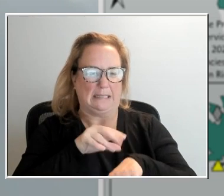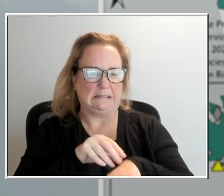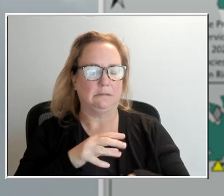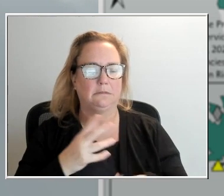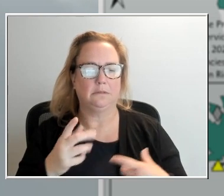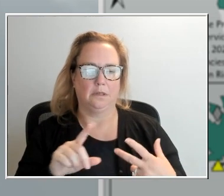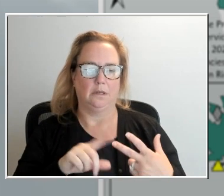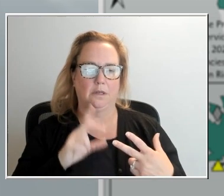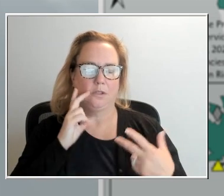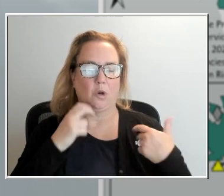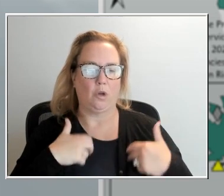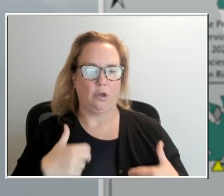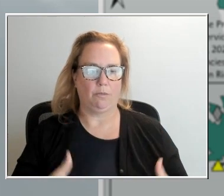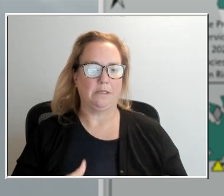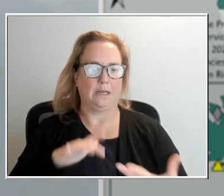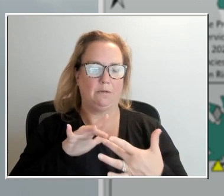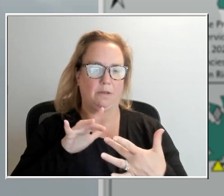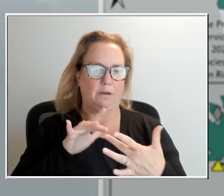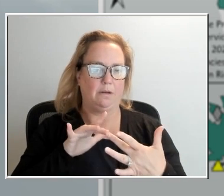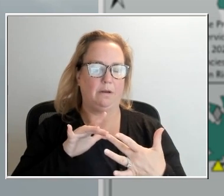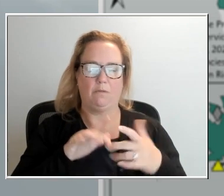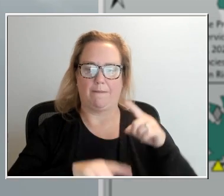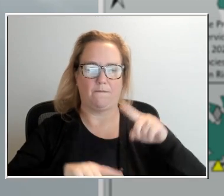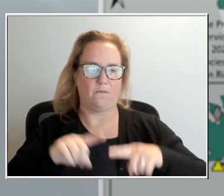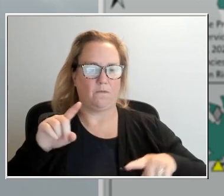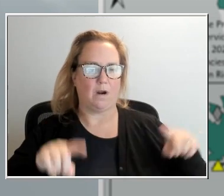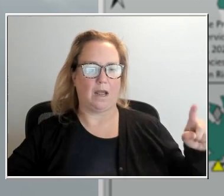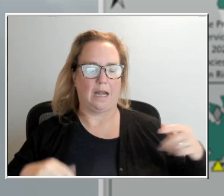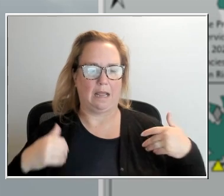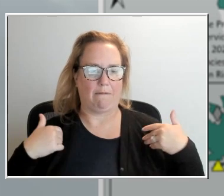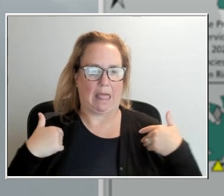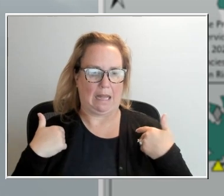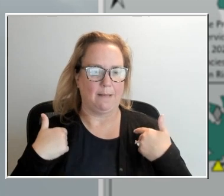humans come into contact with a variety of different animals,